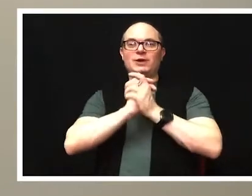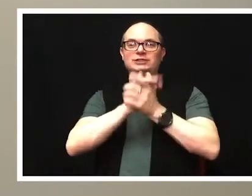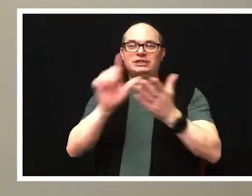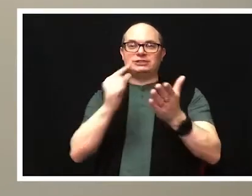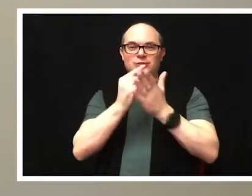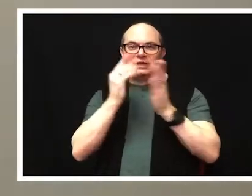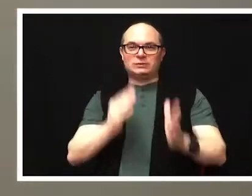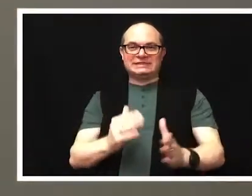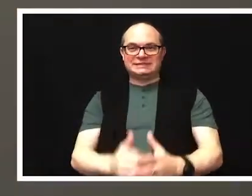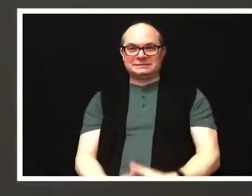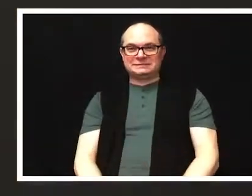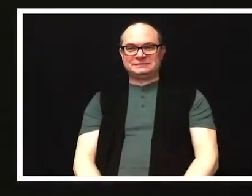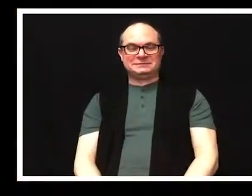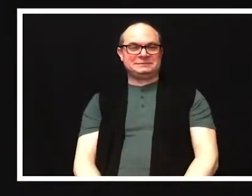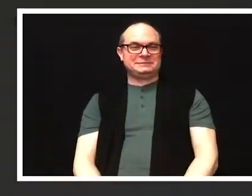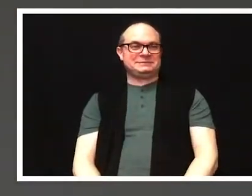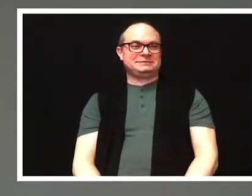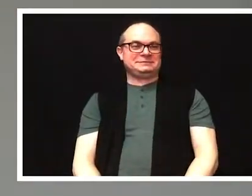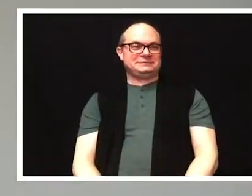Congratulations, grads.